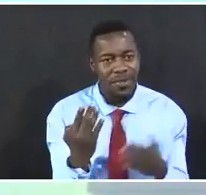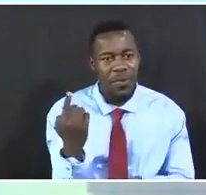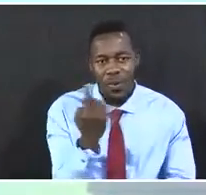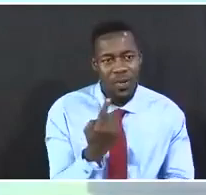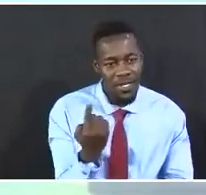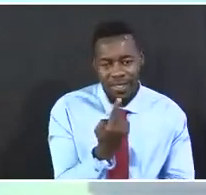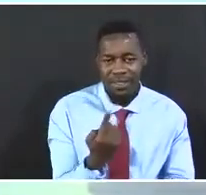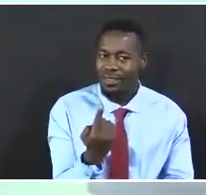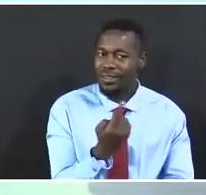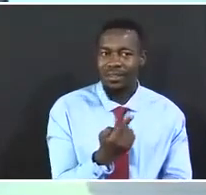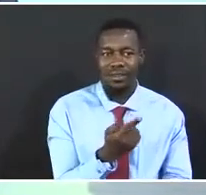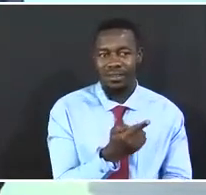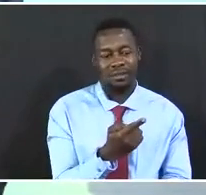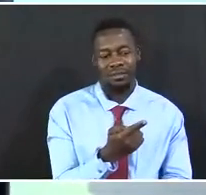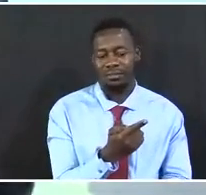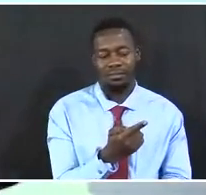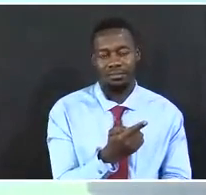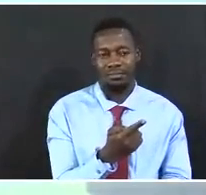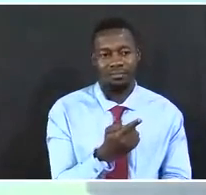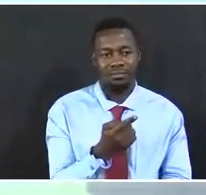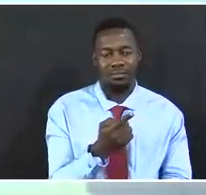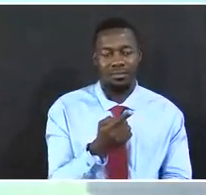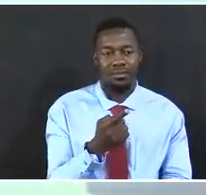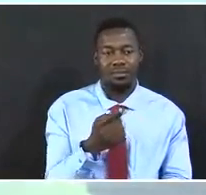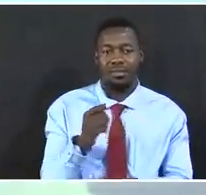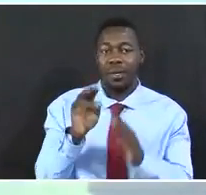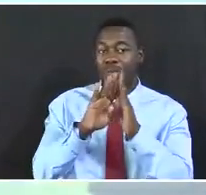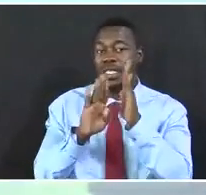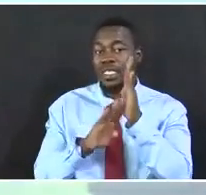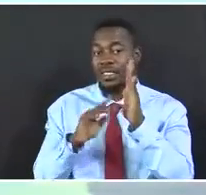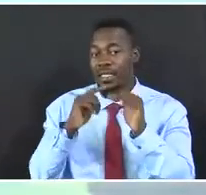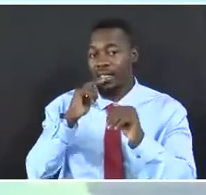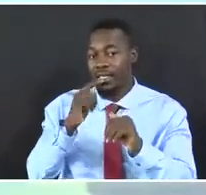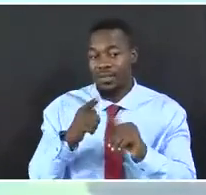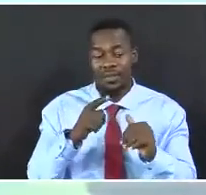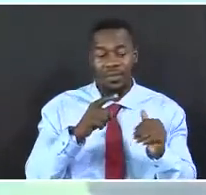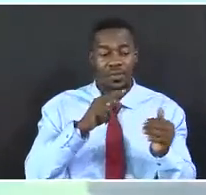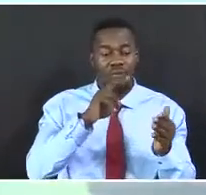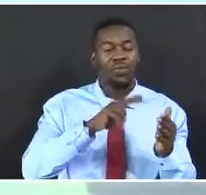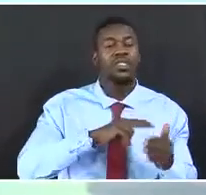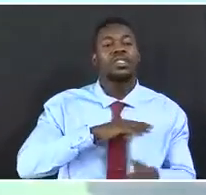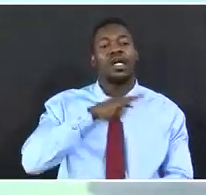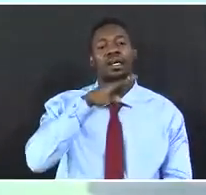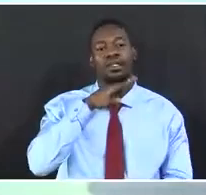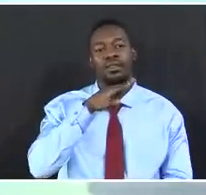their souls into vanity. You know, we are chasing a lot of things that are meaningless.